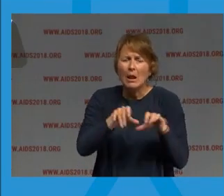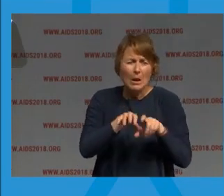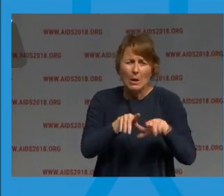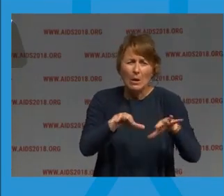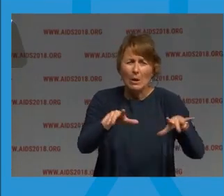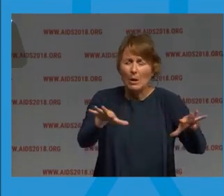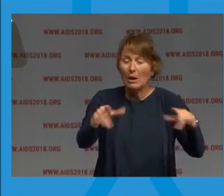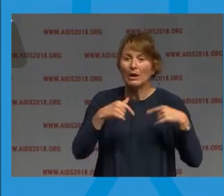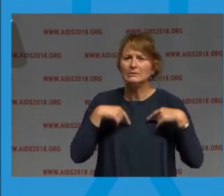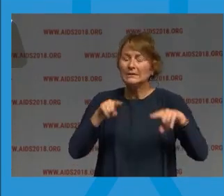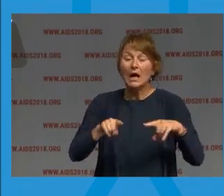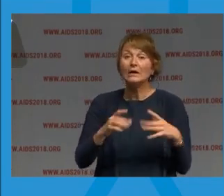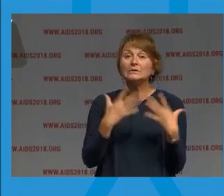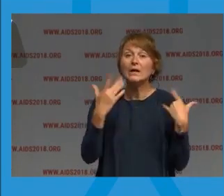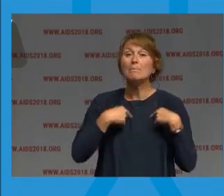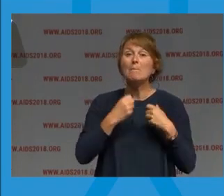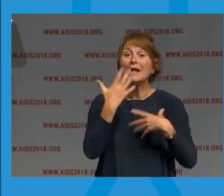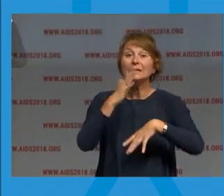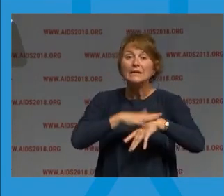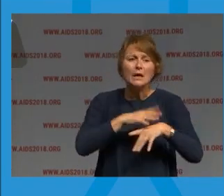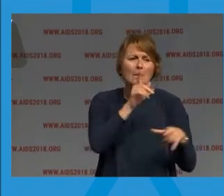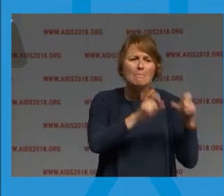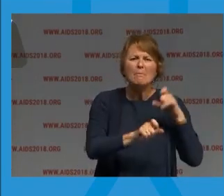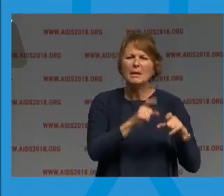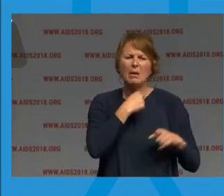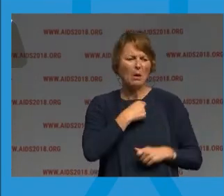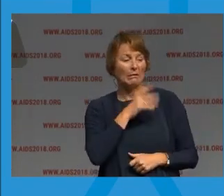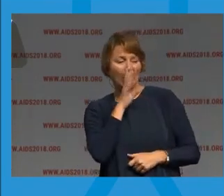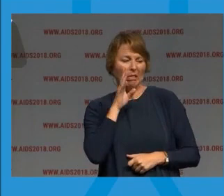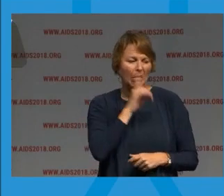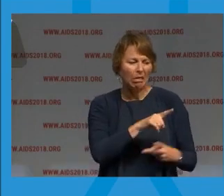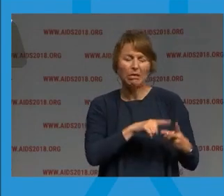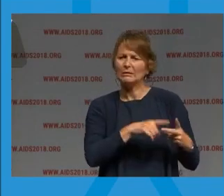cover abuse, neglect, and injustice.